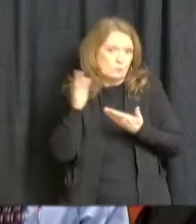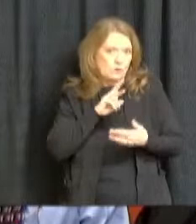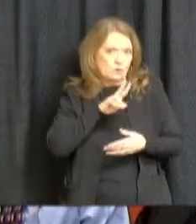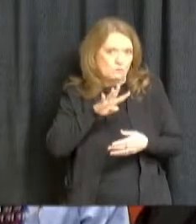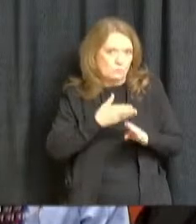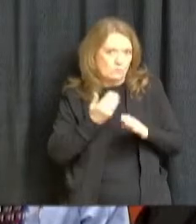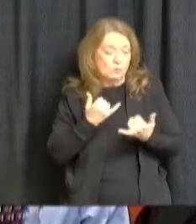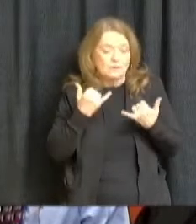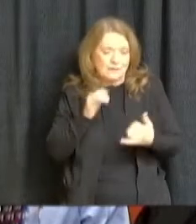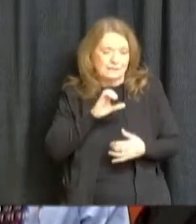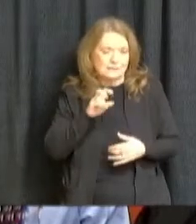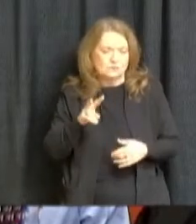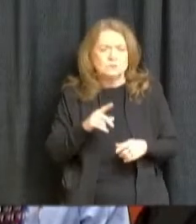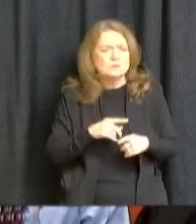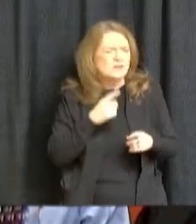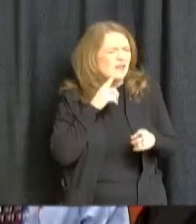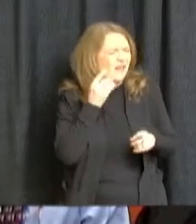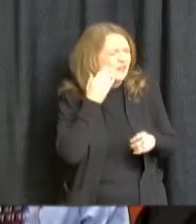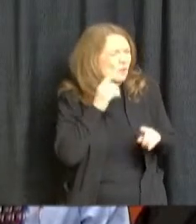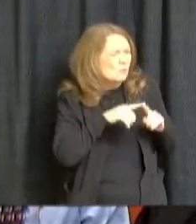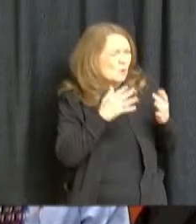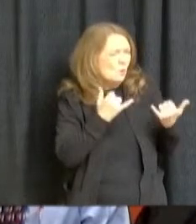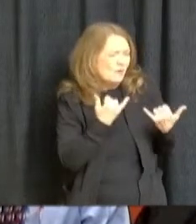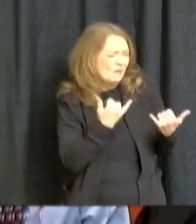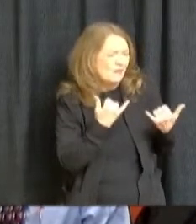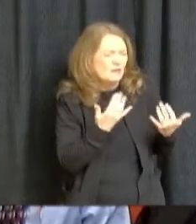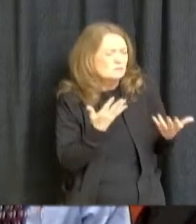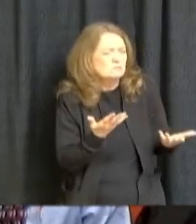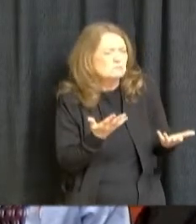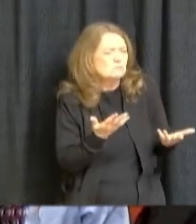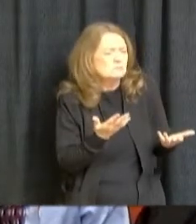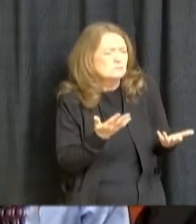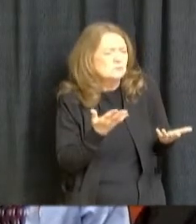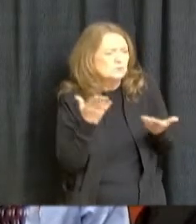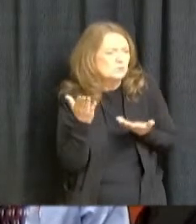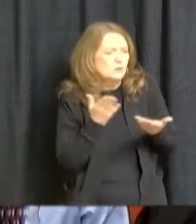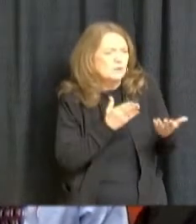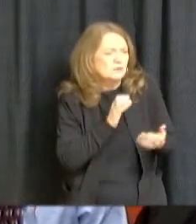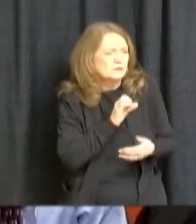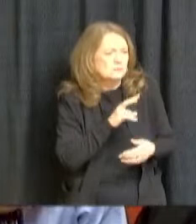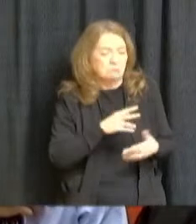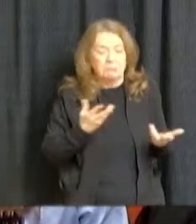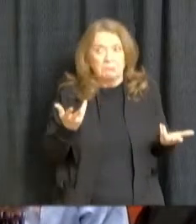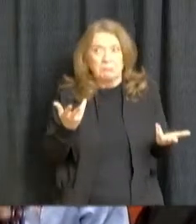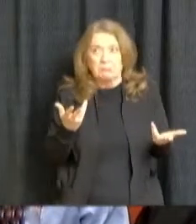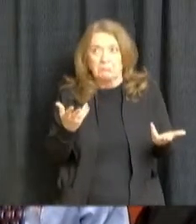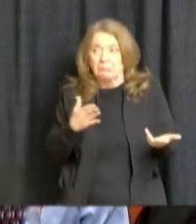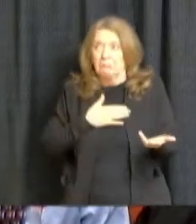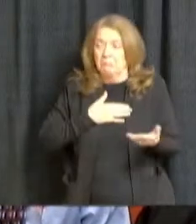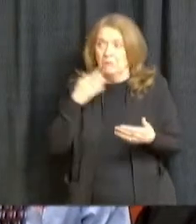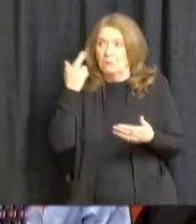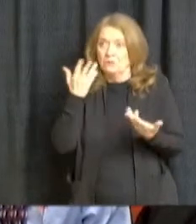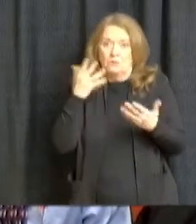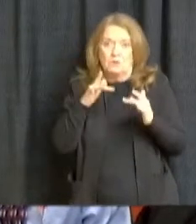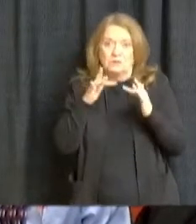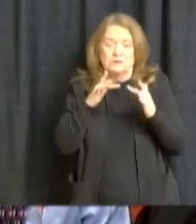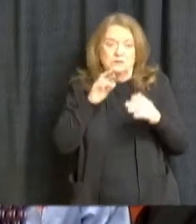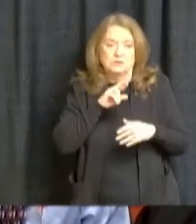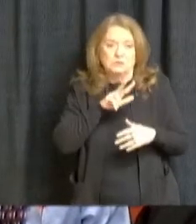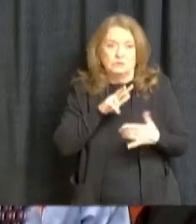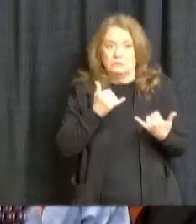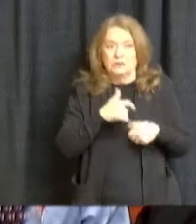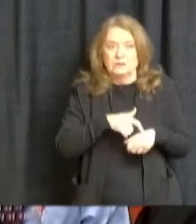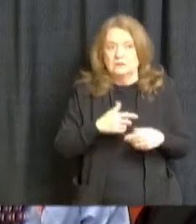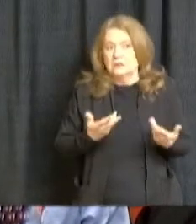didn't know why this time, though, if what you're planning on doing was. There was no reason. My rhyme was we was already touching R3 this